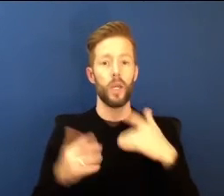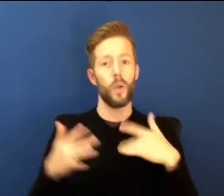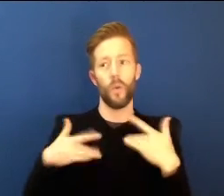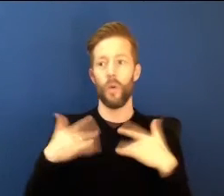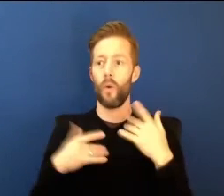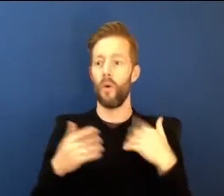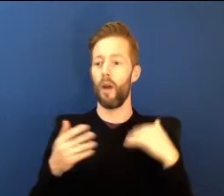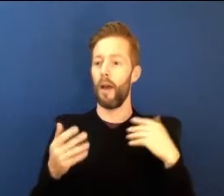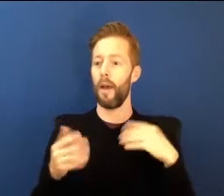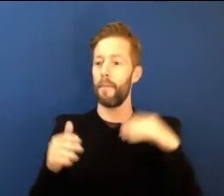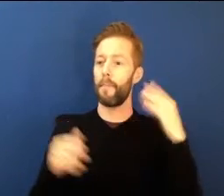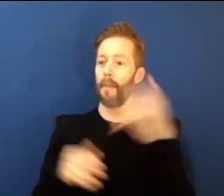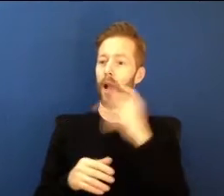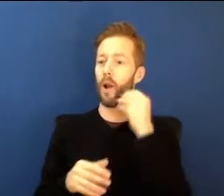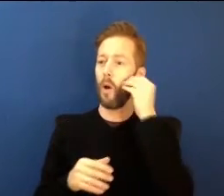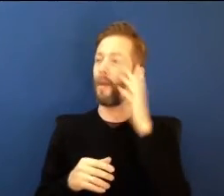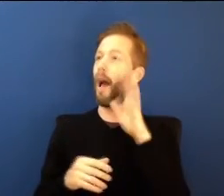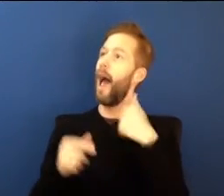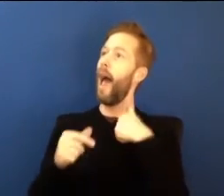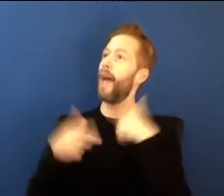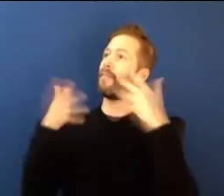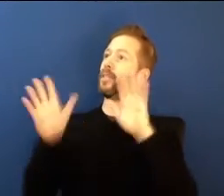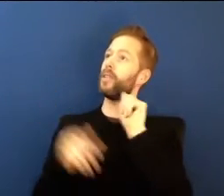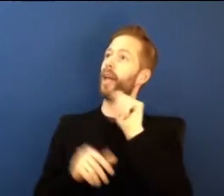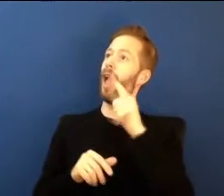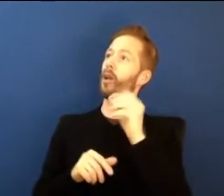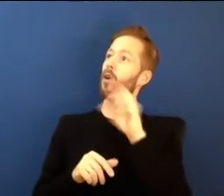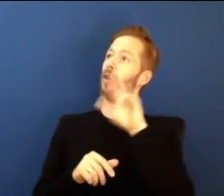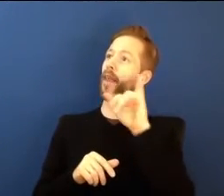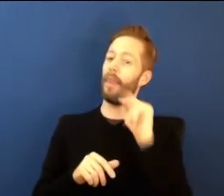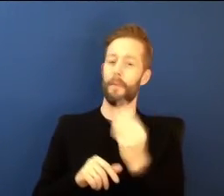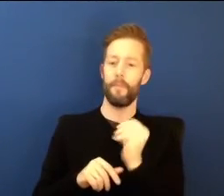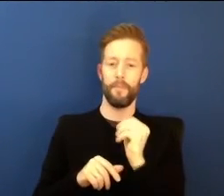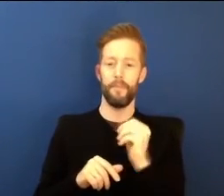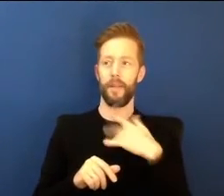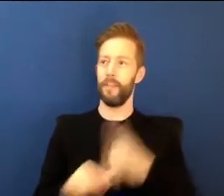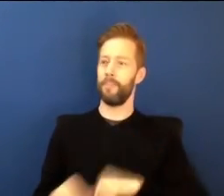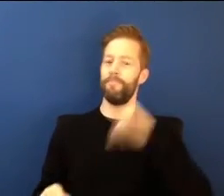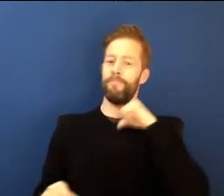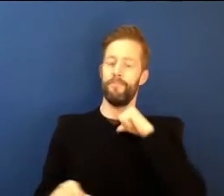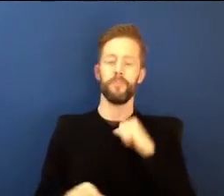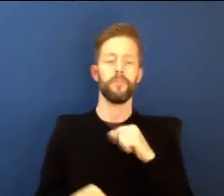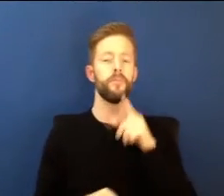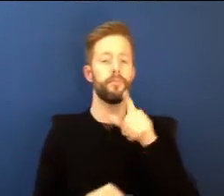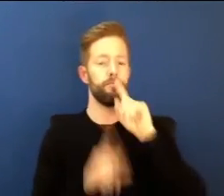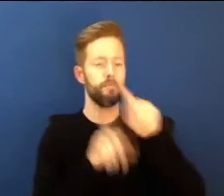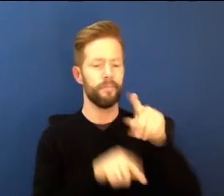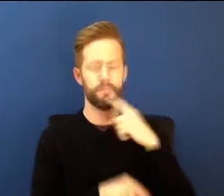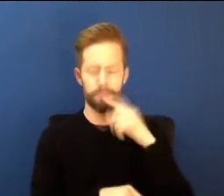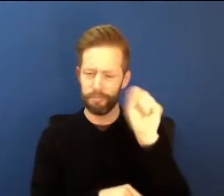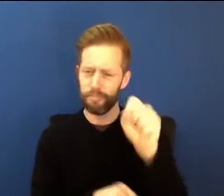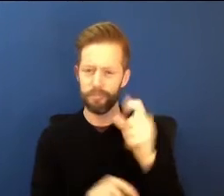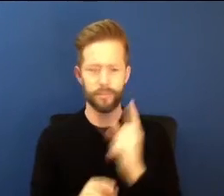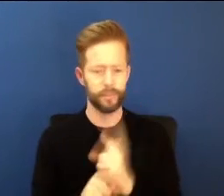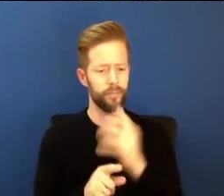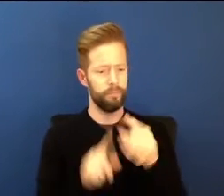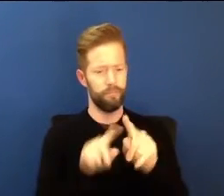go home and say they did an algorithm. That's true. And you're going to have that variation. So you got, again, look at where the kids